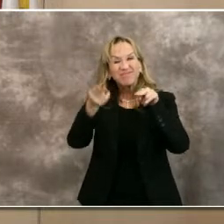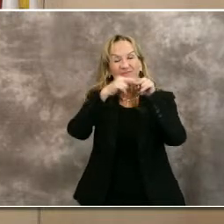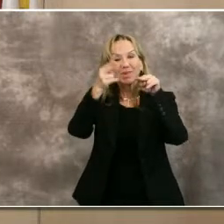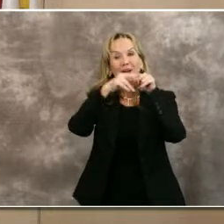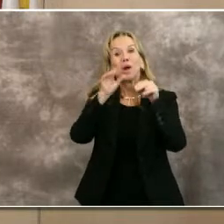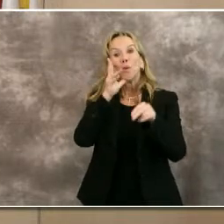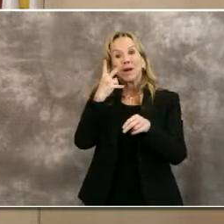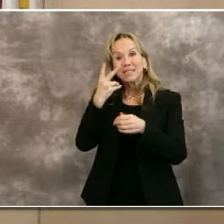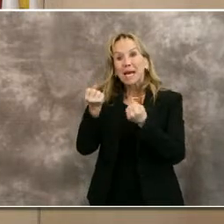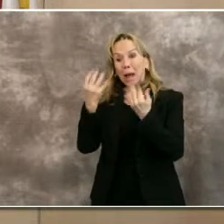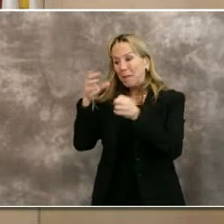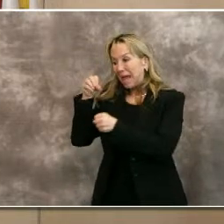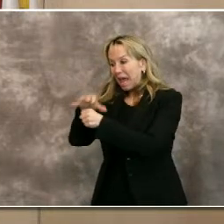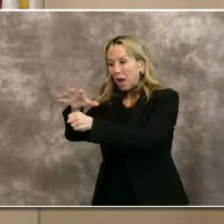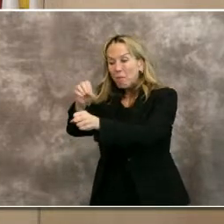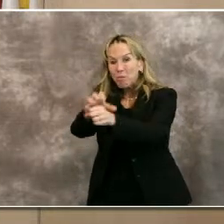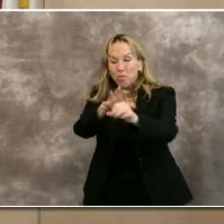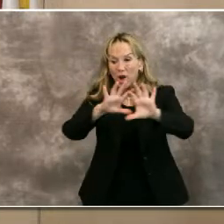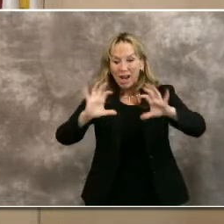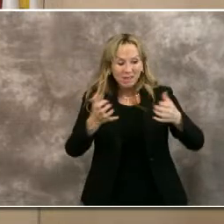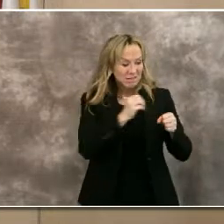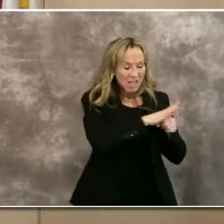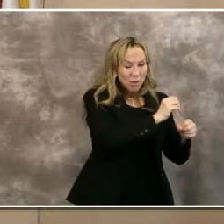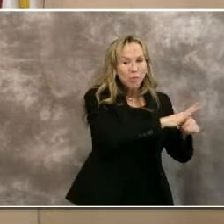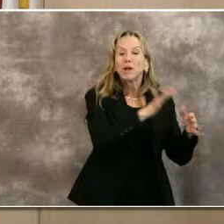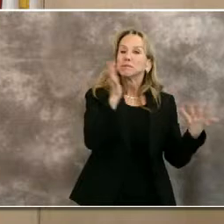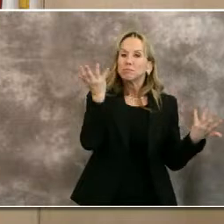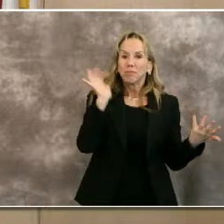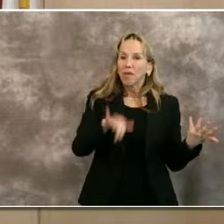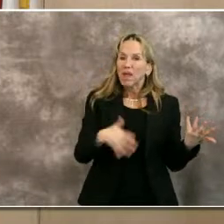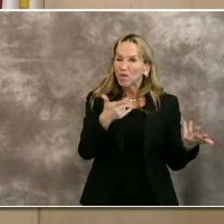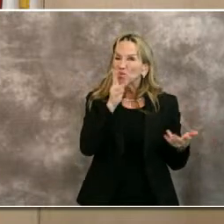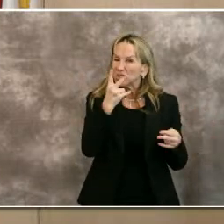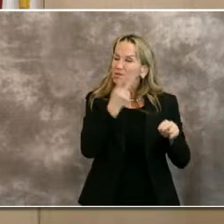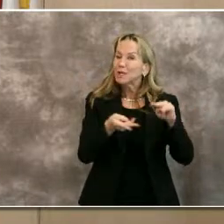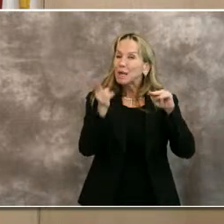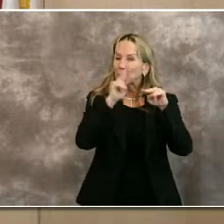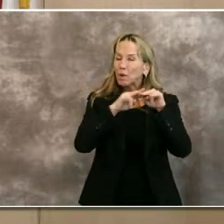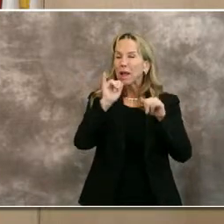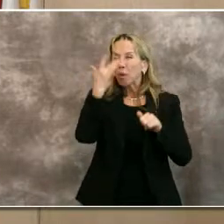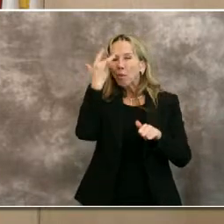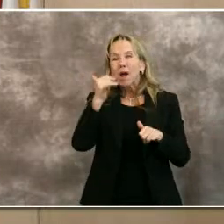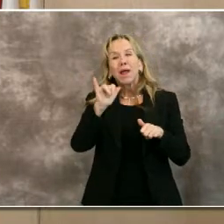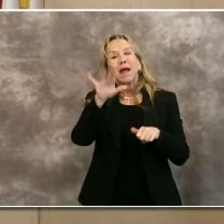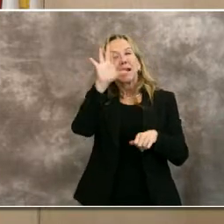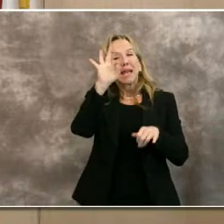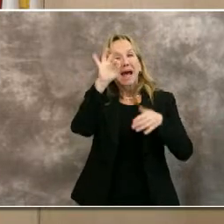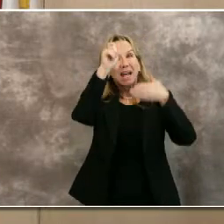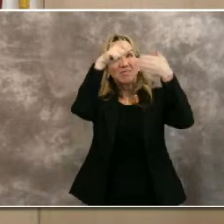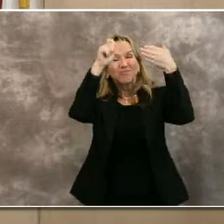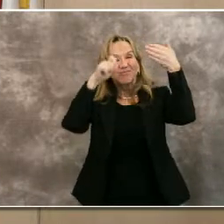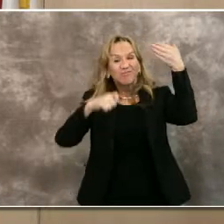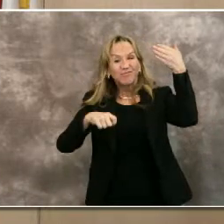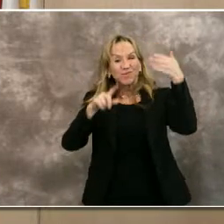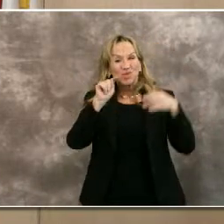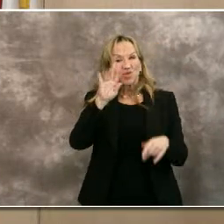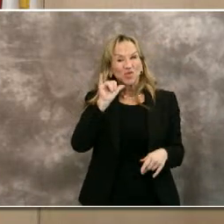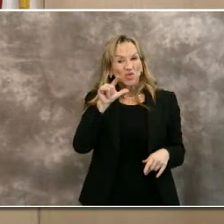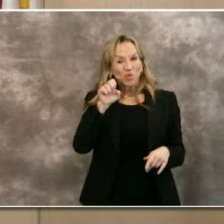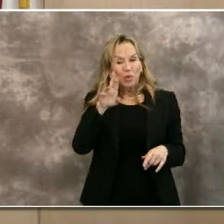of outbreaks. Hence the reason outbreaks is one of the triggers that has been identified to help